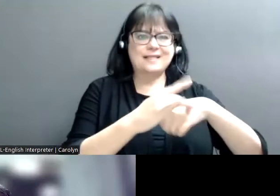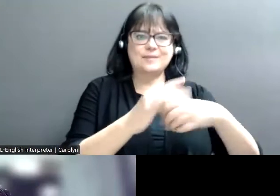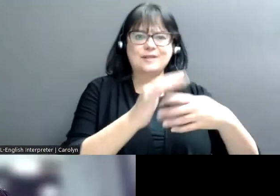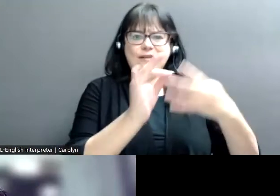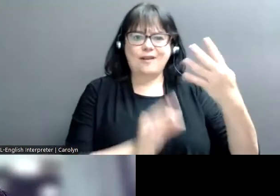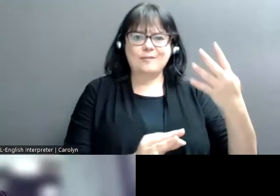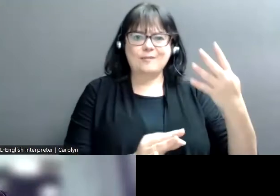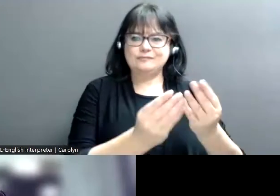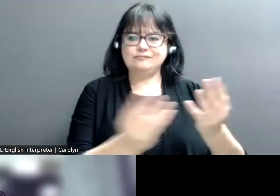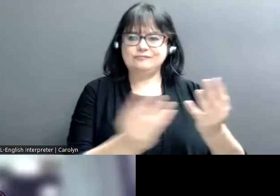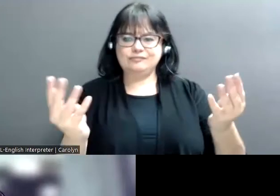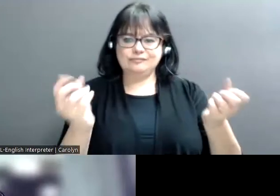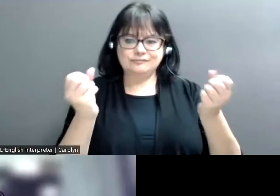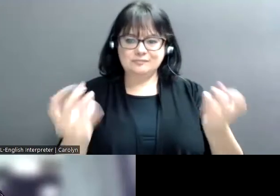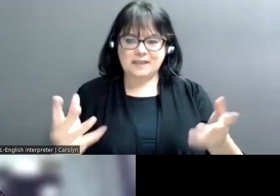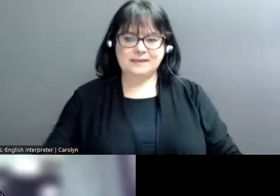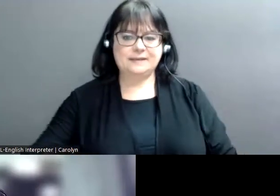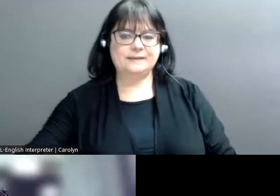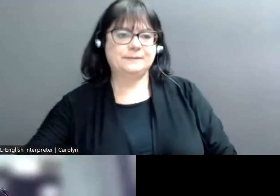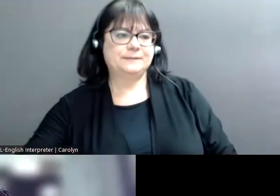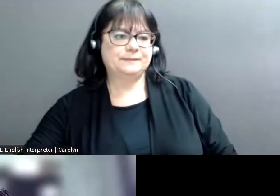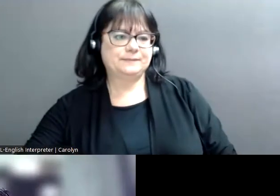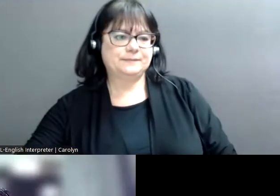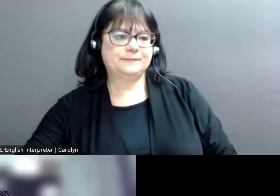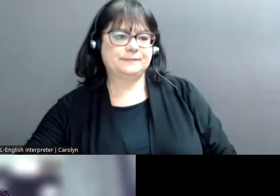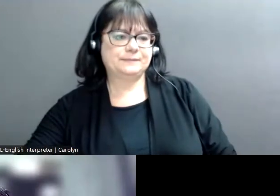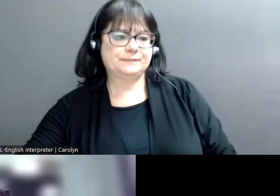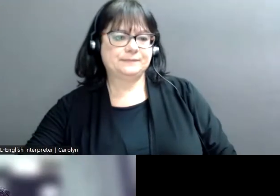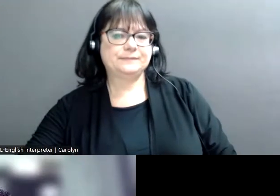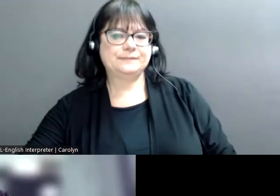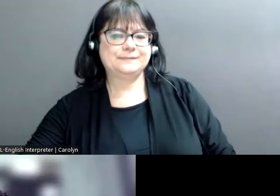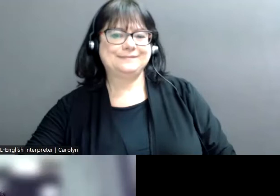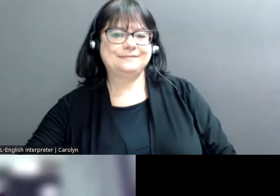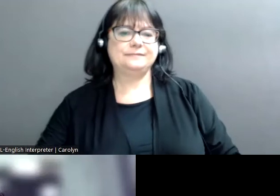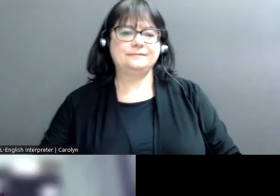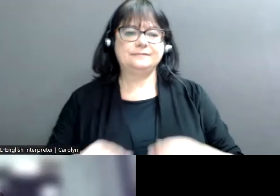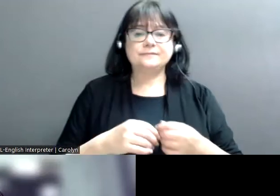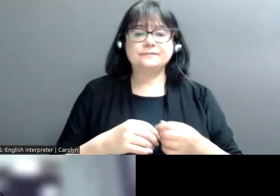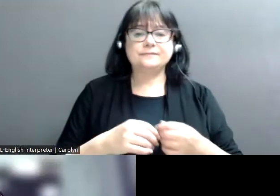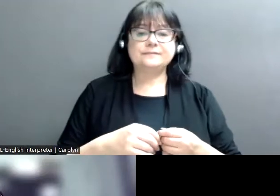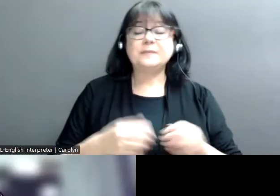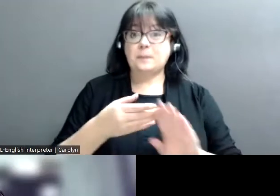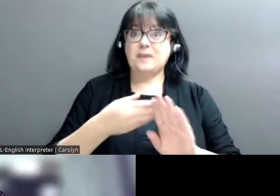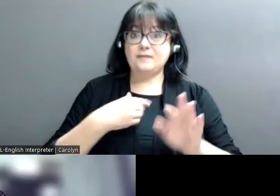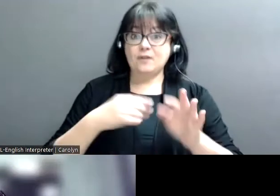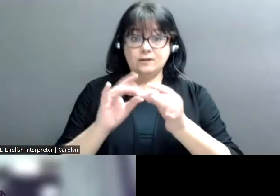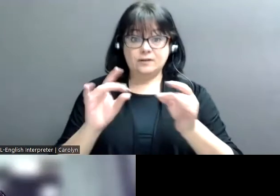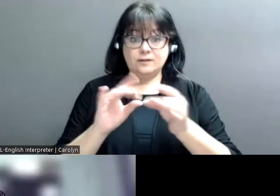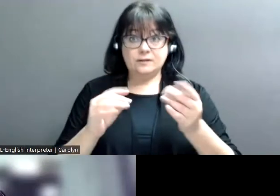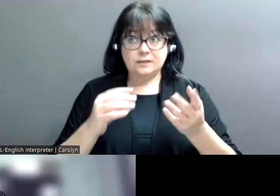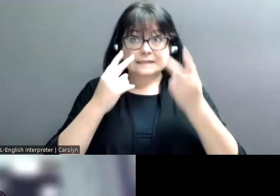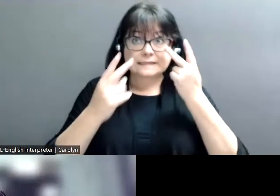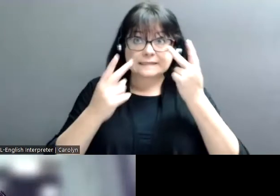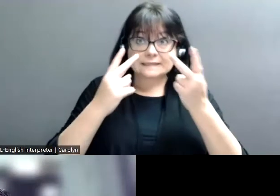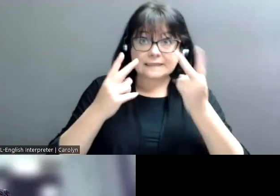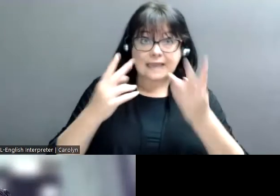people. And I think that before I get into what we have seen in the field, I think it's we need to remember that